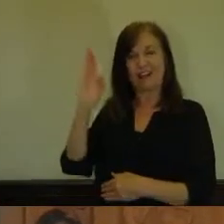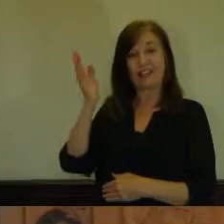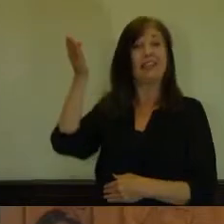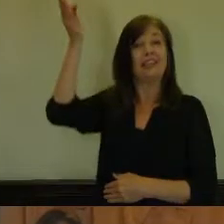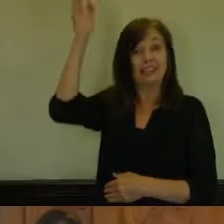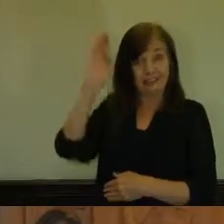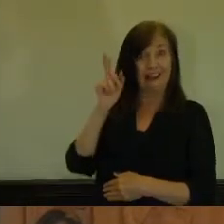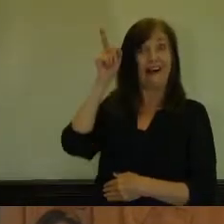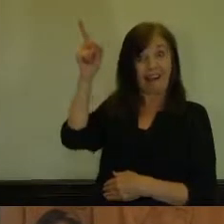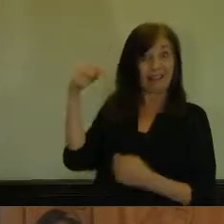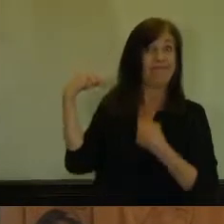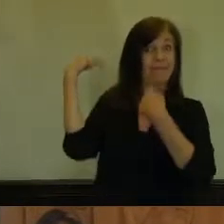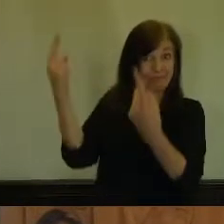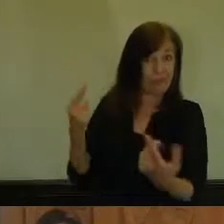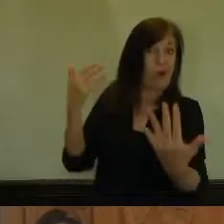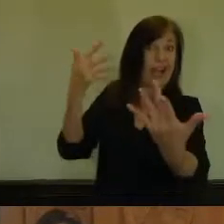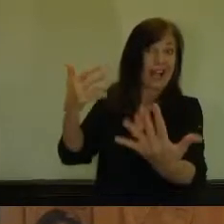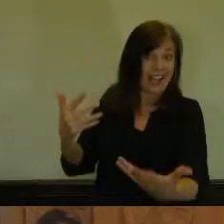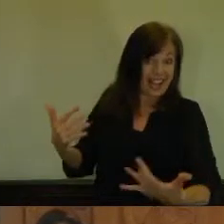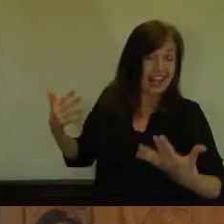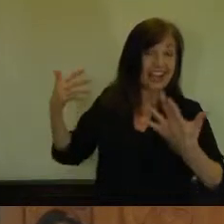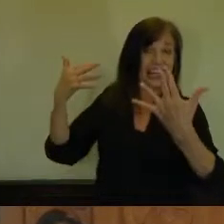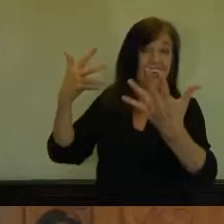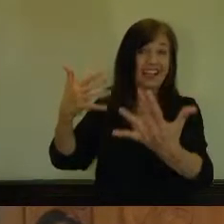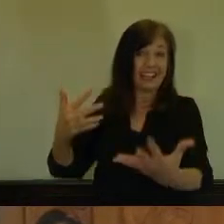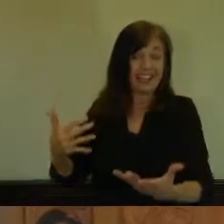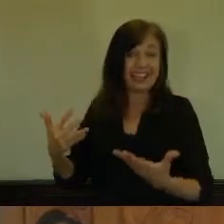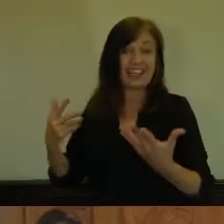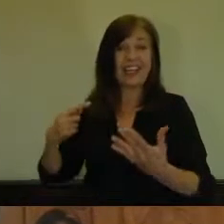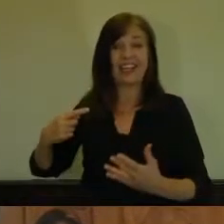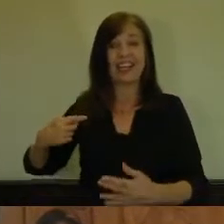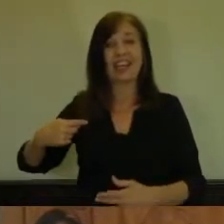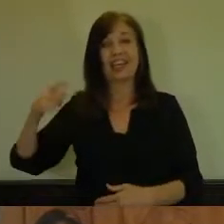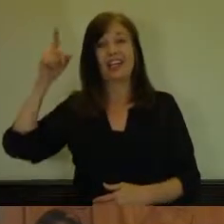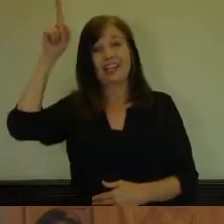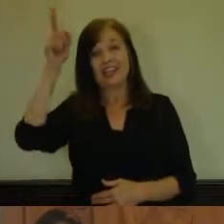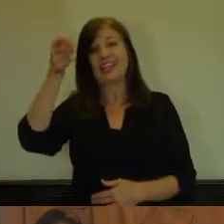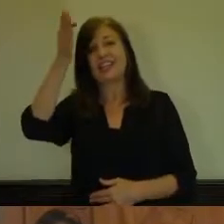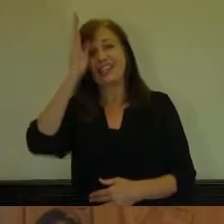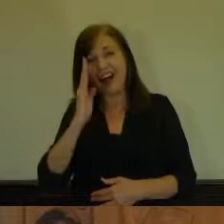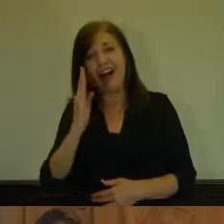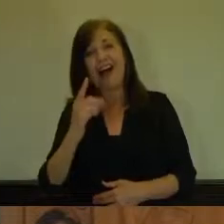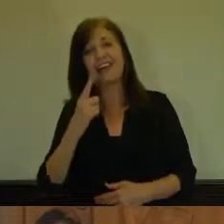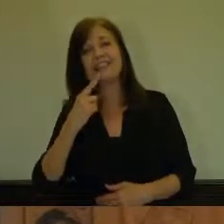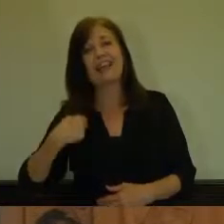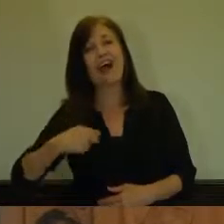forever singing.